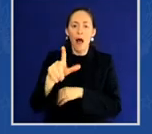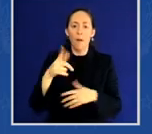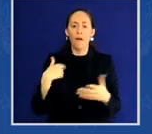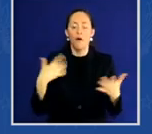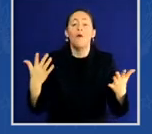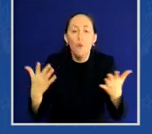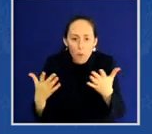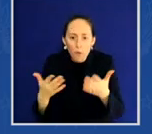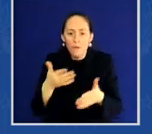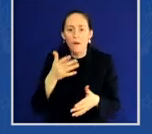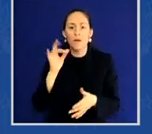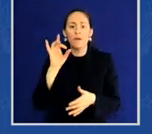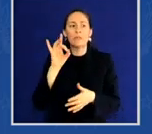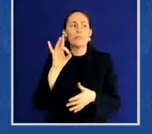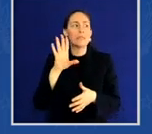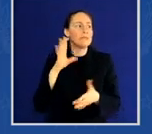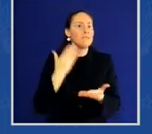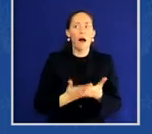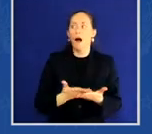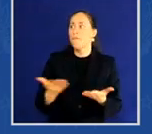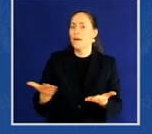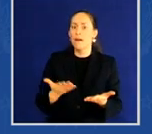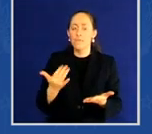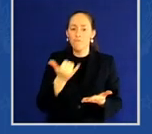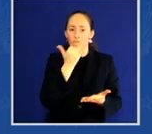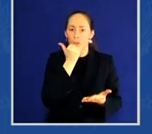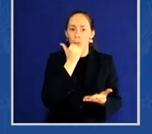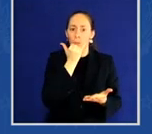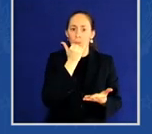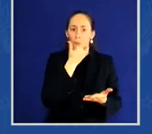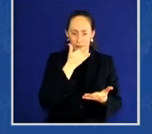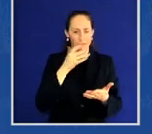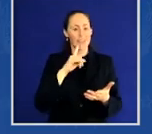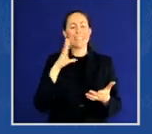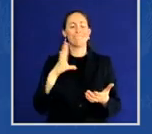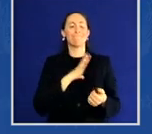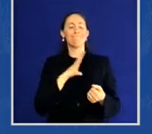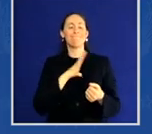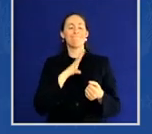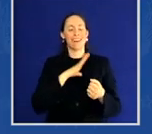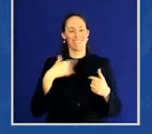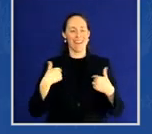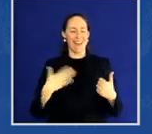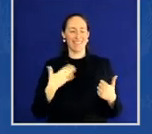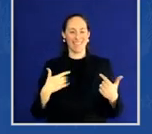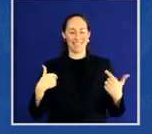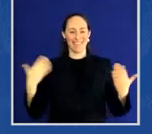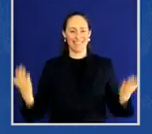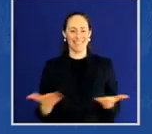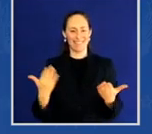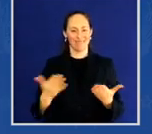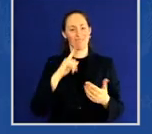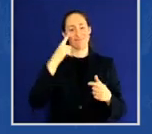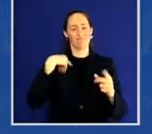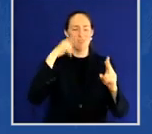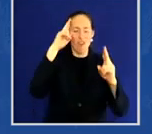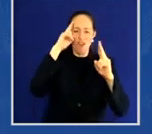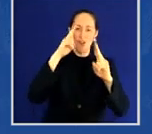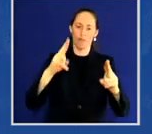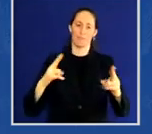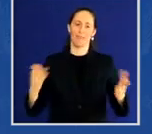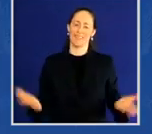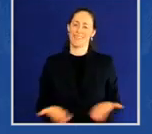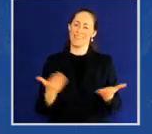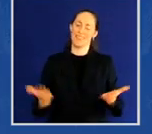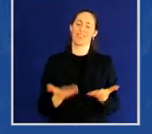but I wouldn't have missed this for the world. It's an honor to celebrate Amtrak's 50th anniversary. I look forward to a bright future